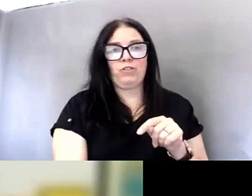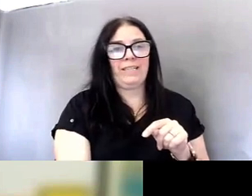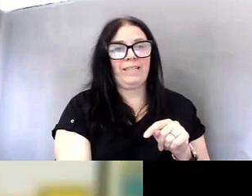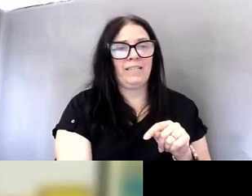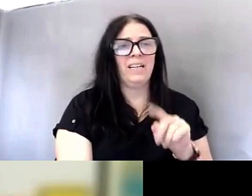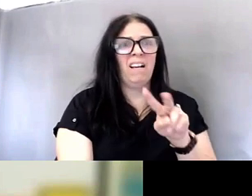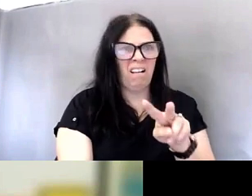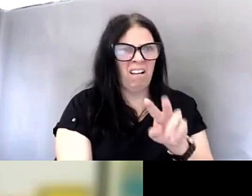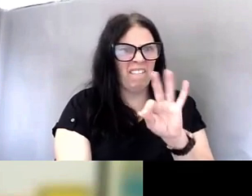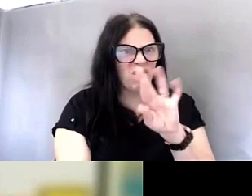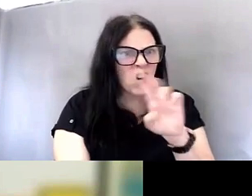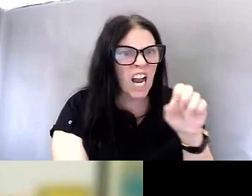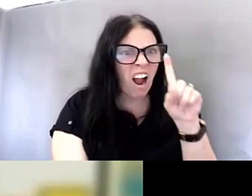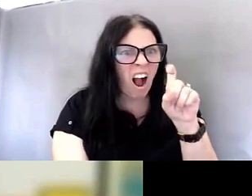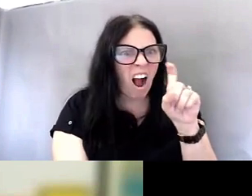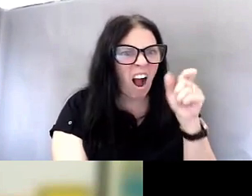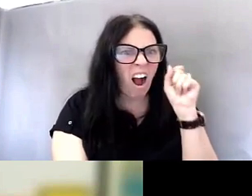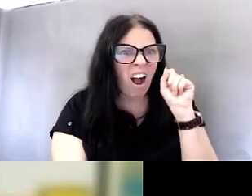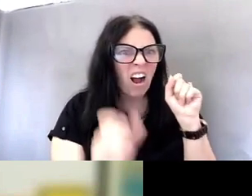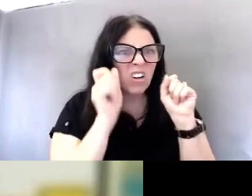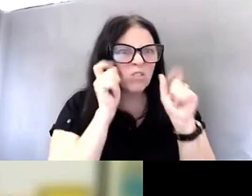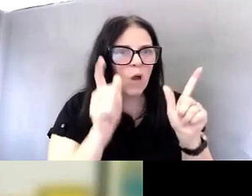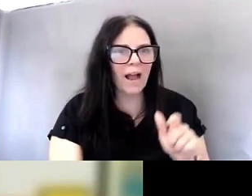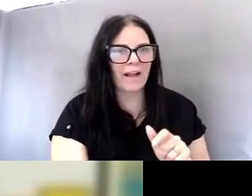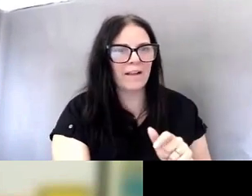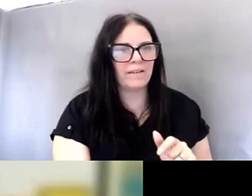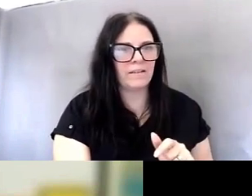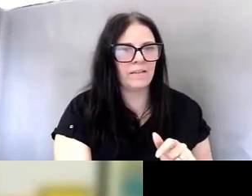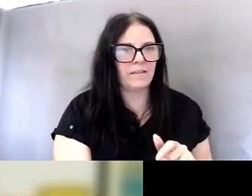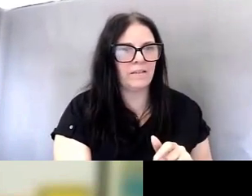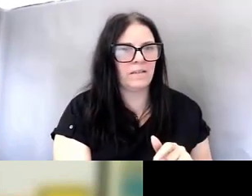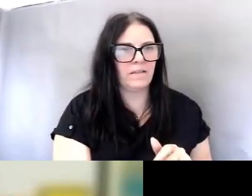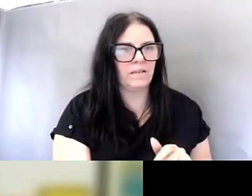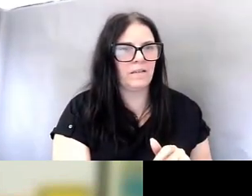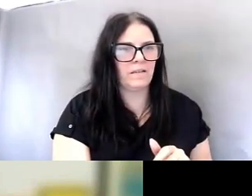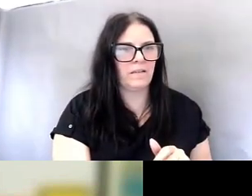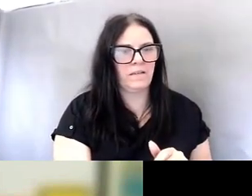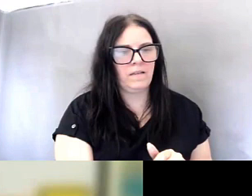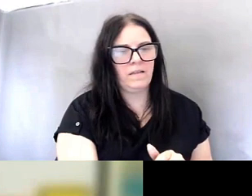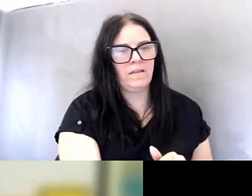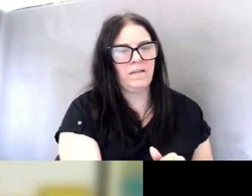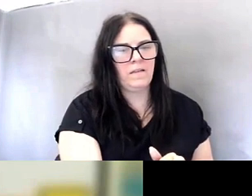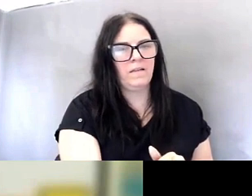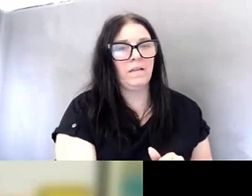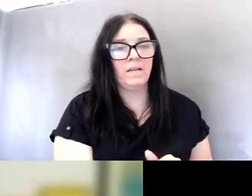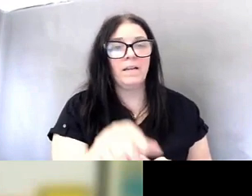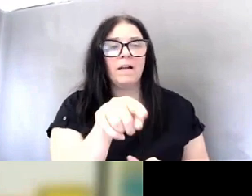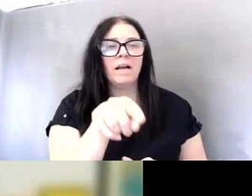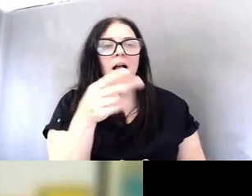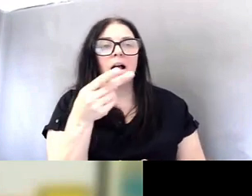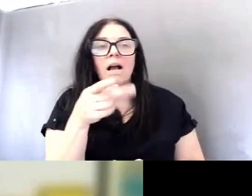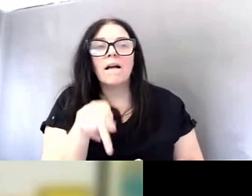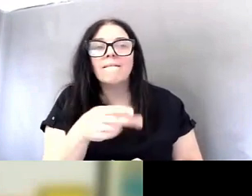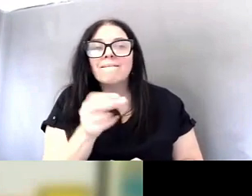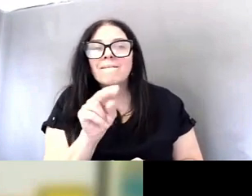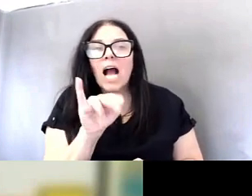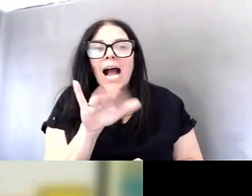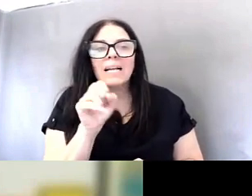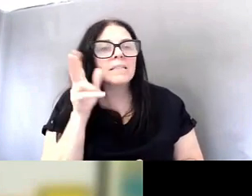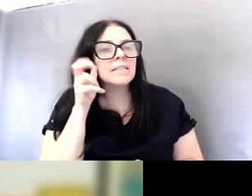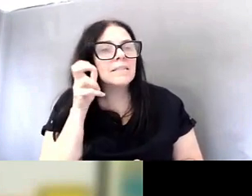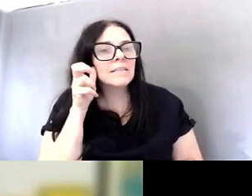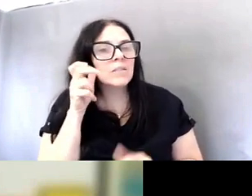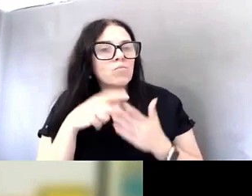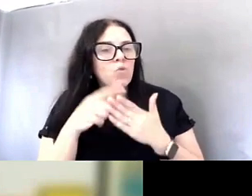free category. You don't need to pay for comprehensive phonics programs. So we found